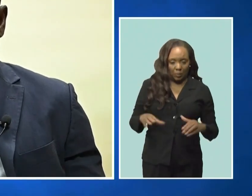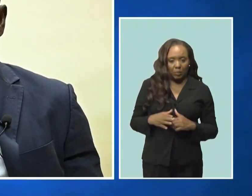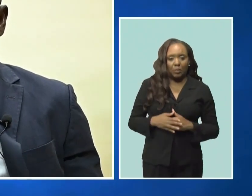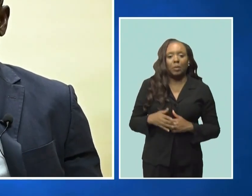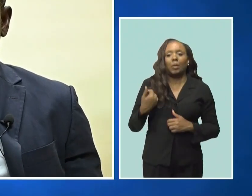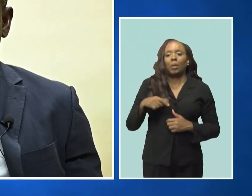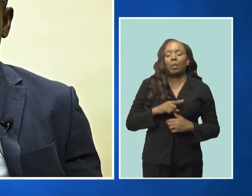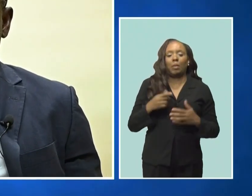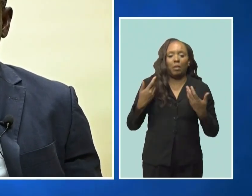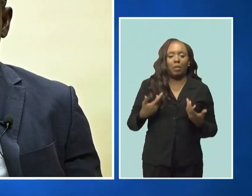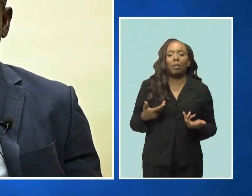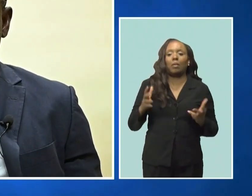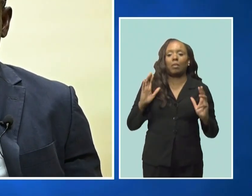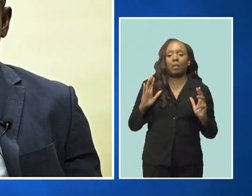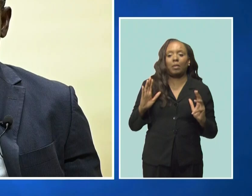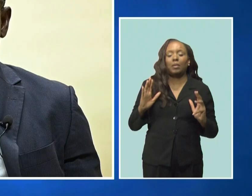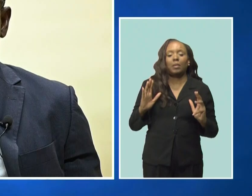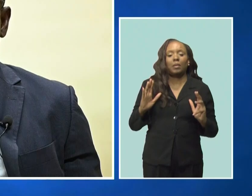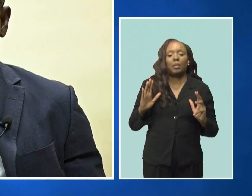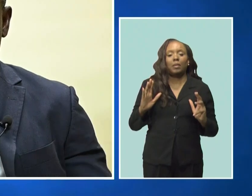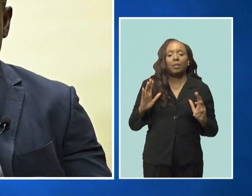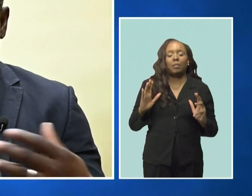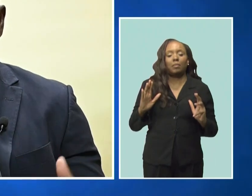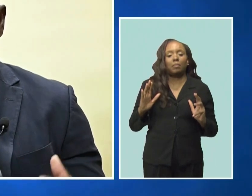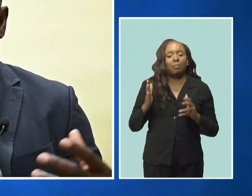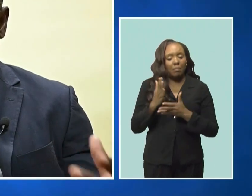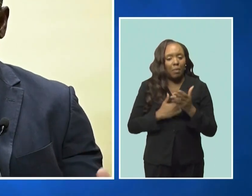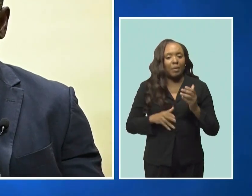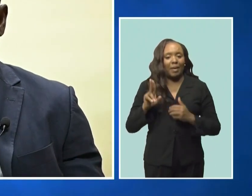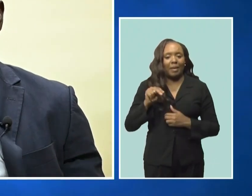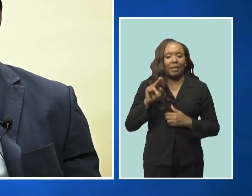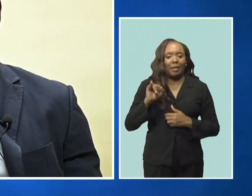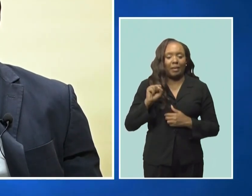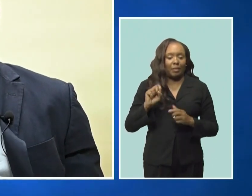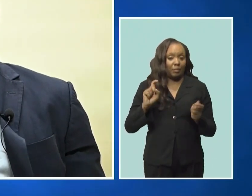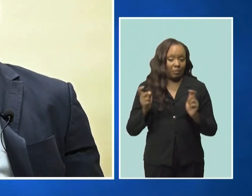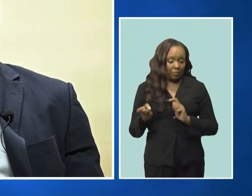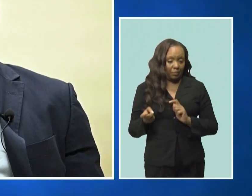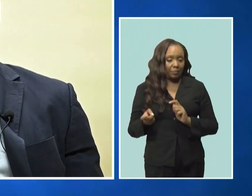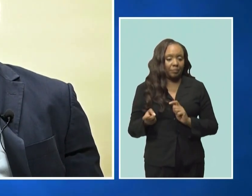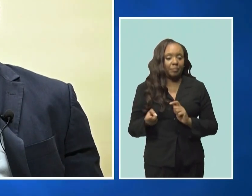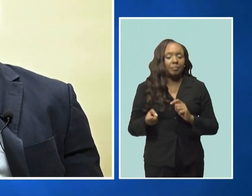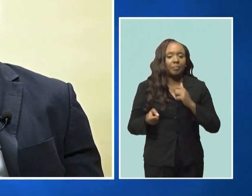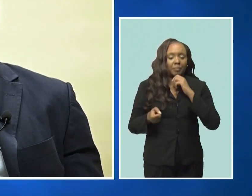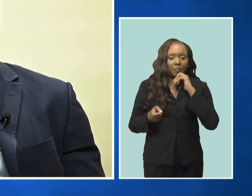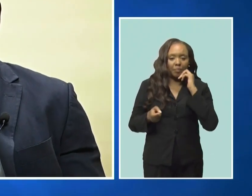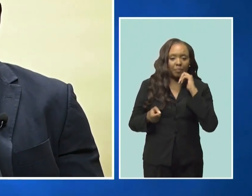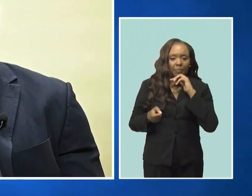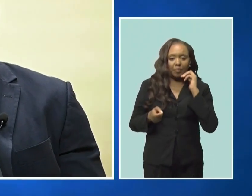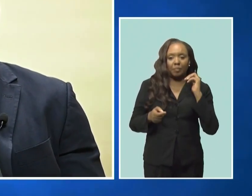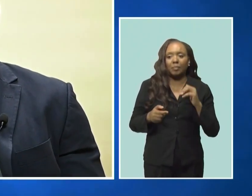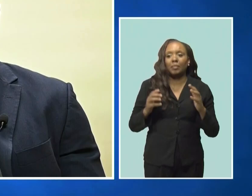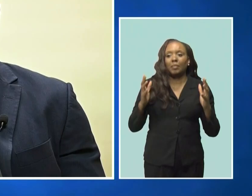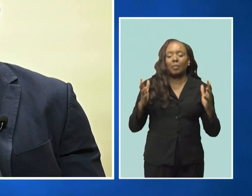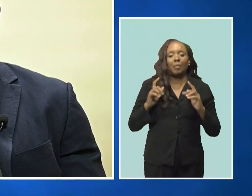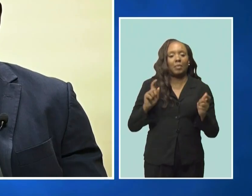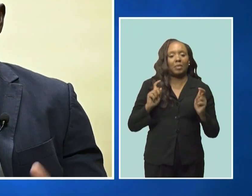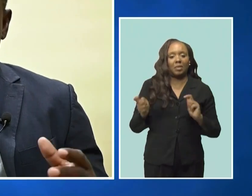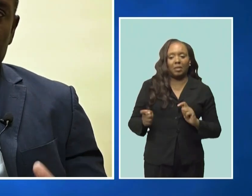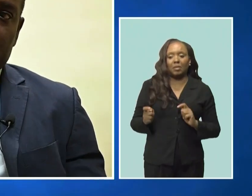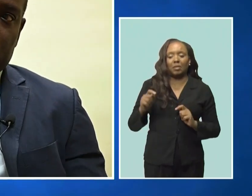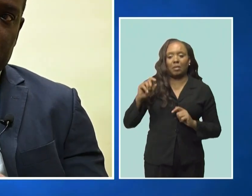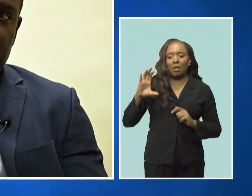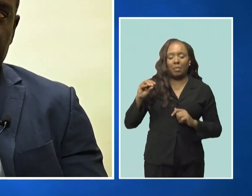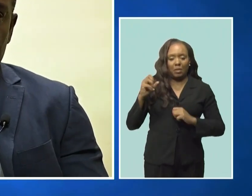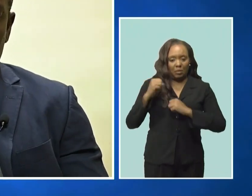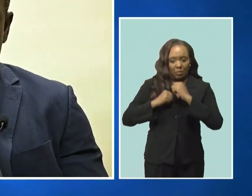already completed part of the NAS reform by being able to put it into to change the corporate structure, as